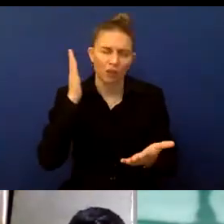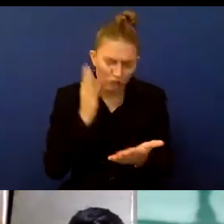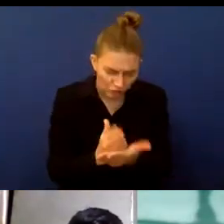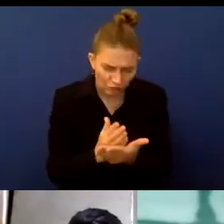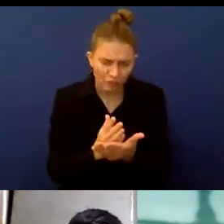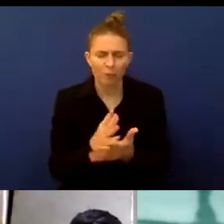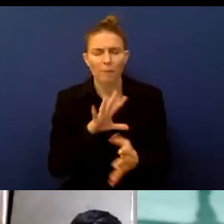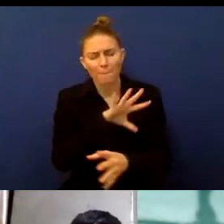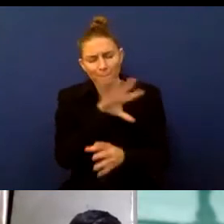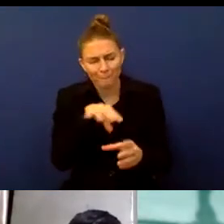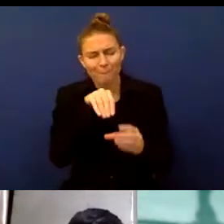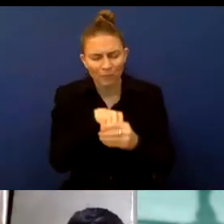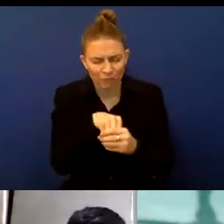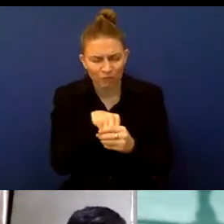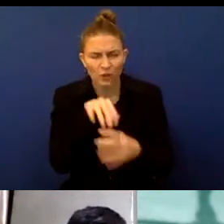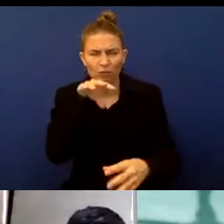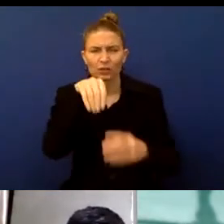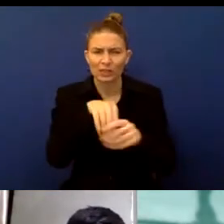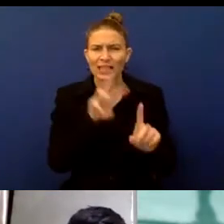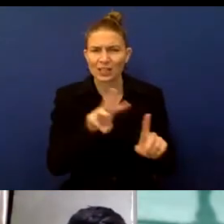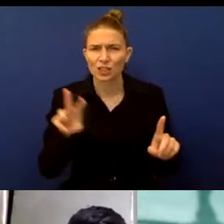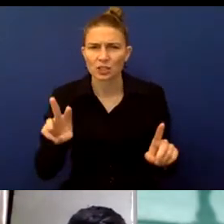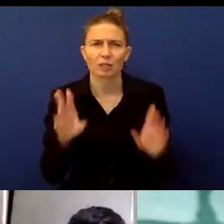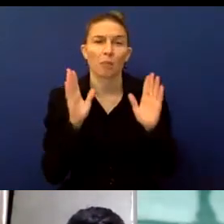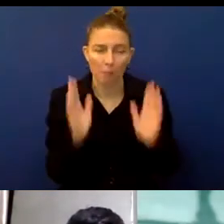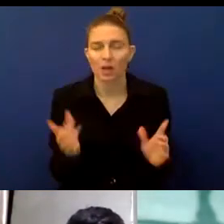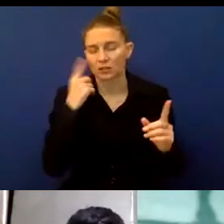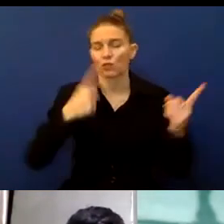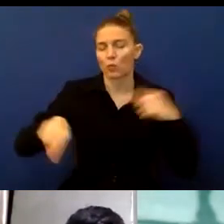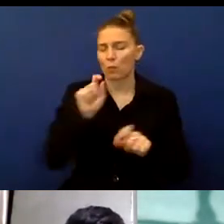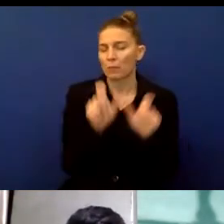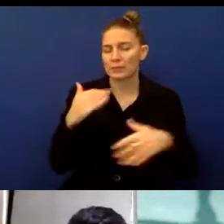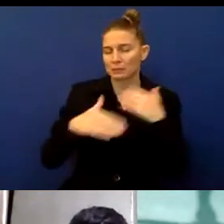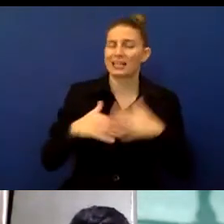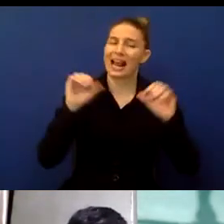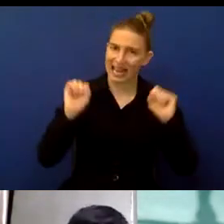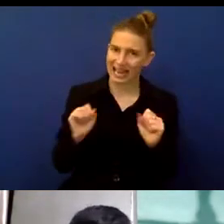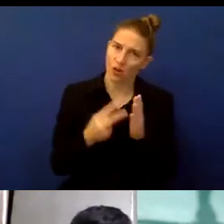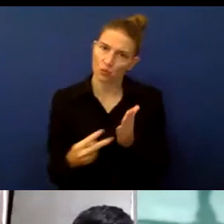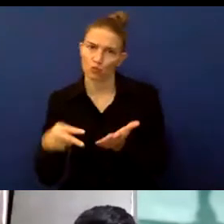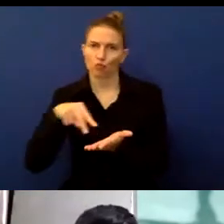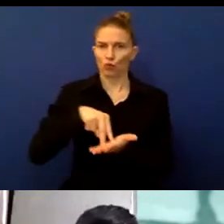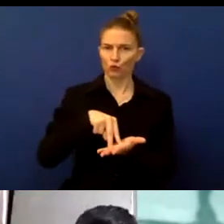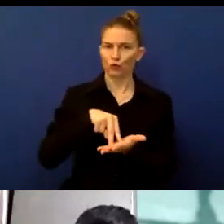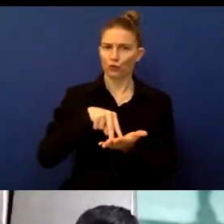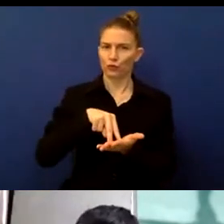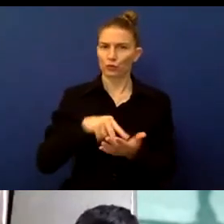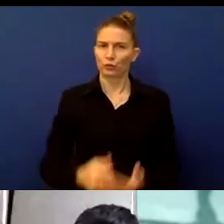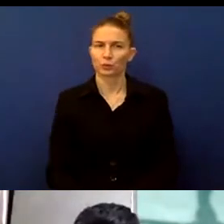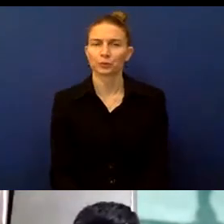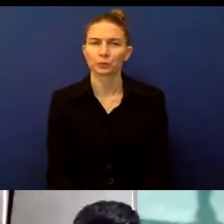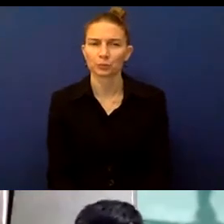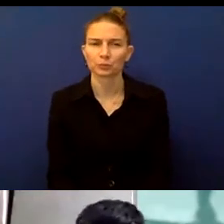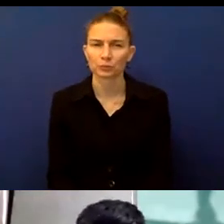stronger COVID recovery among persons with disabilities. I thought of that